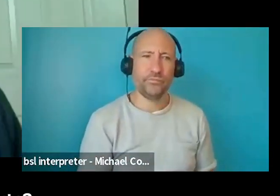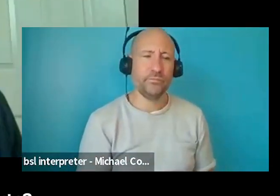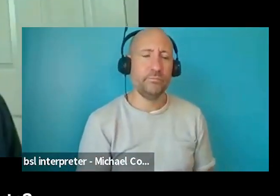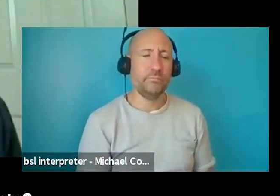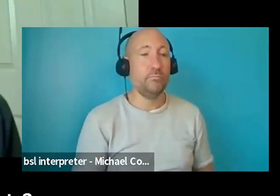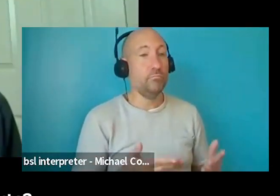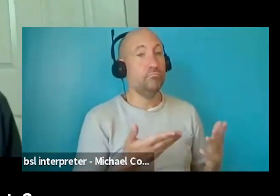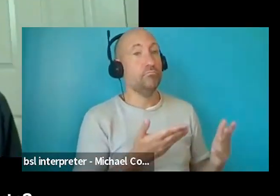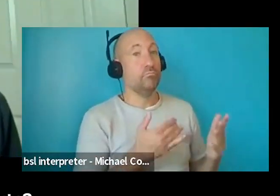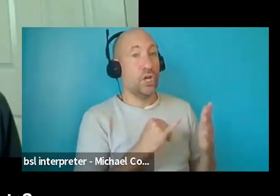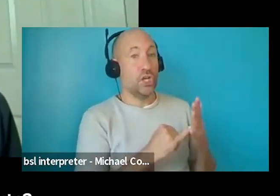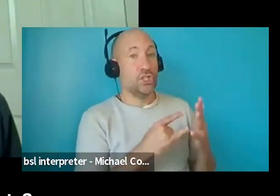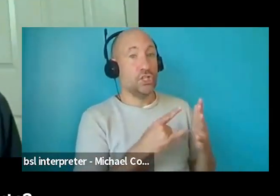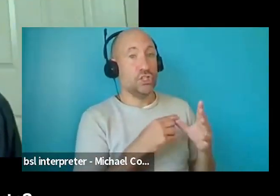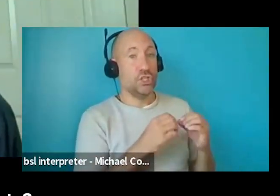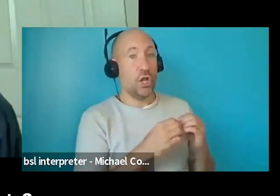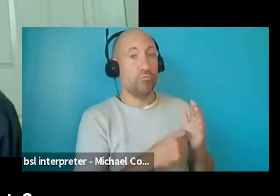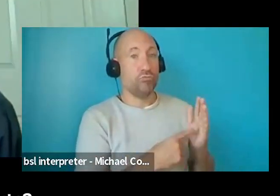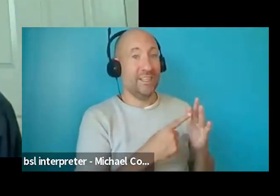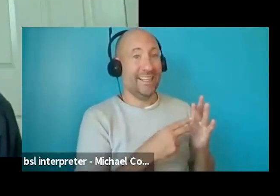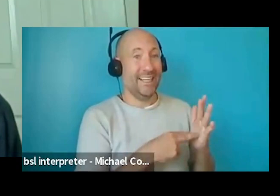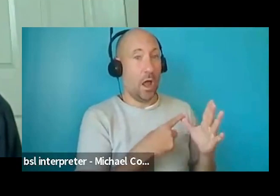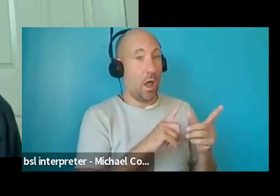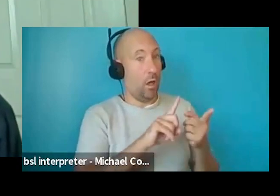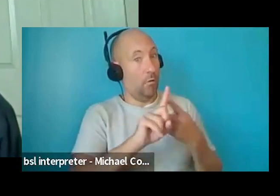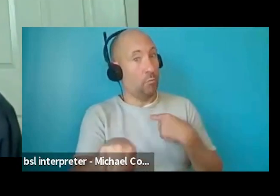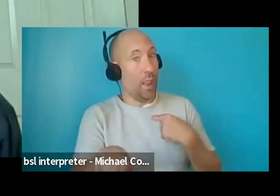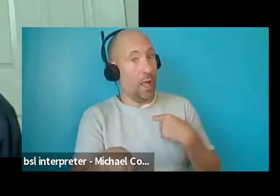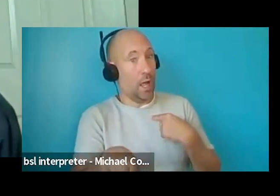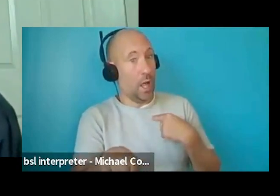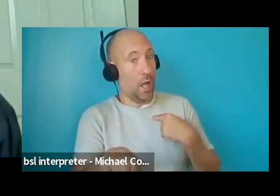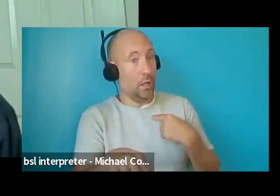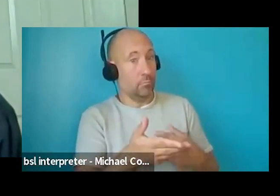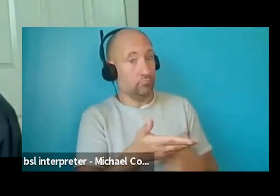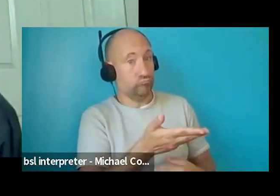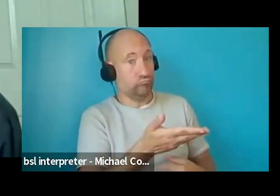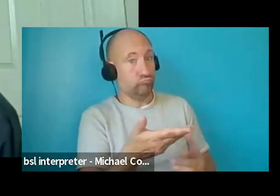Sabrina, would you like to contribute, or?